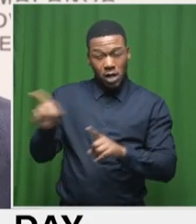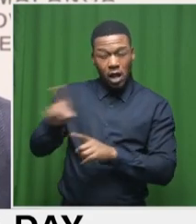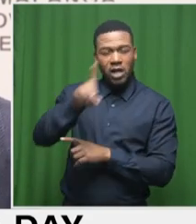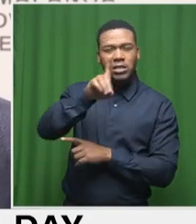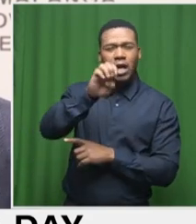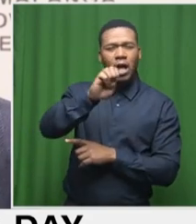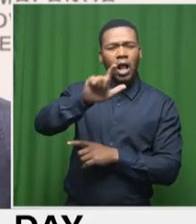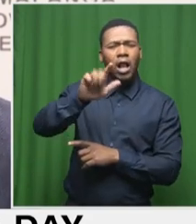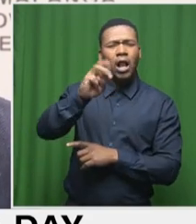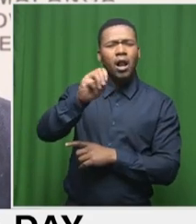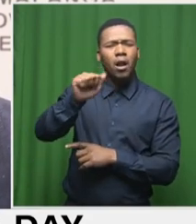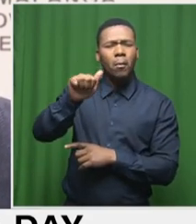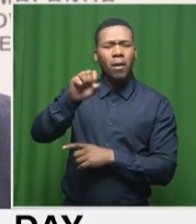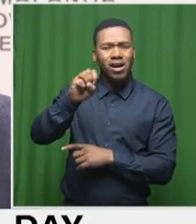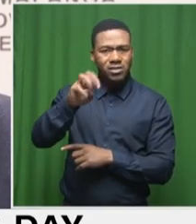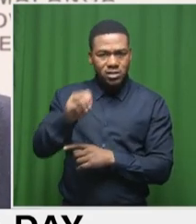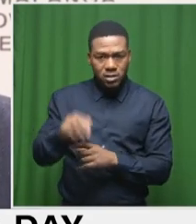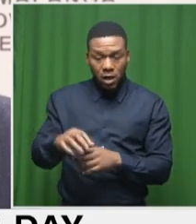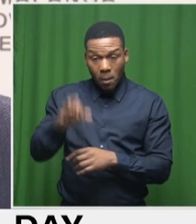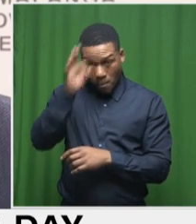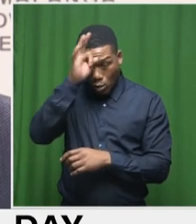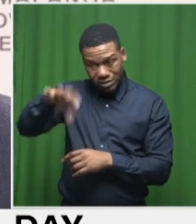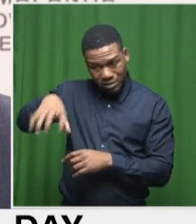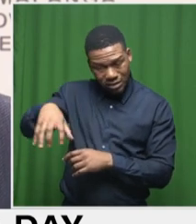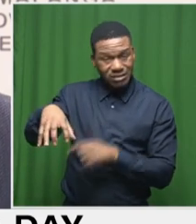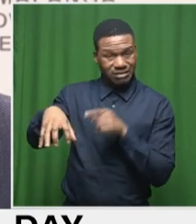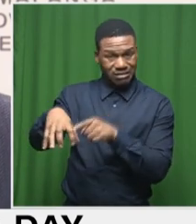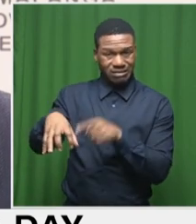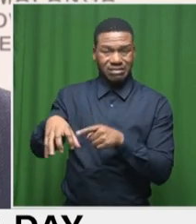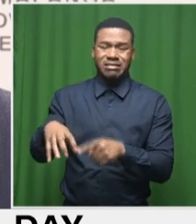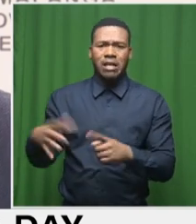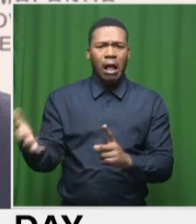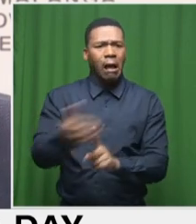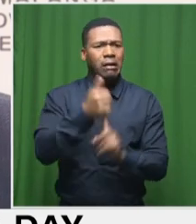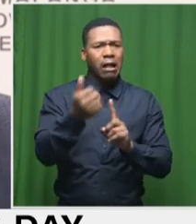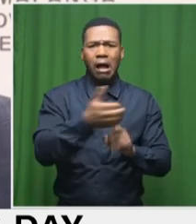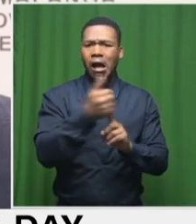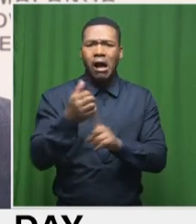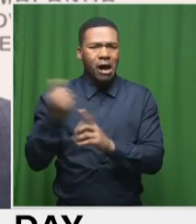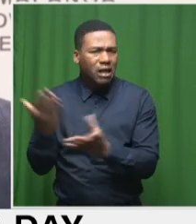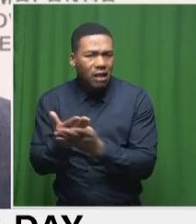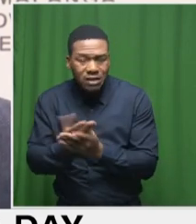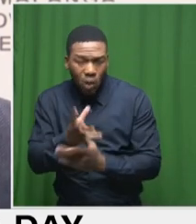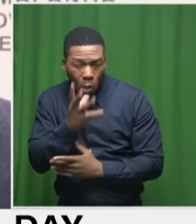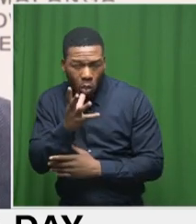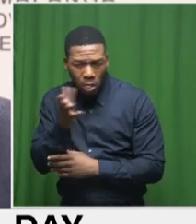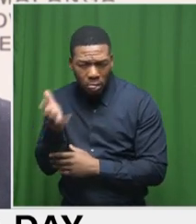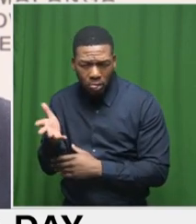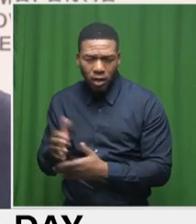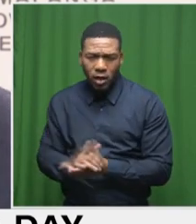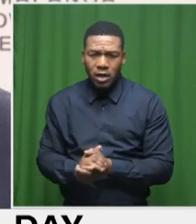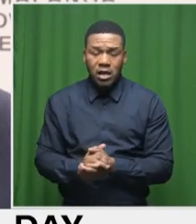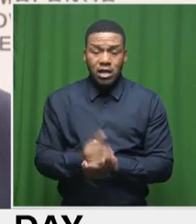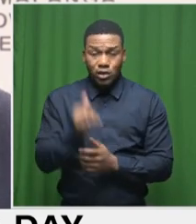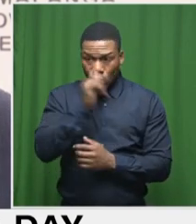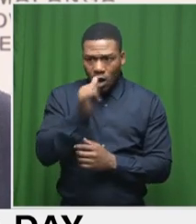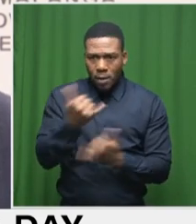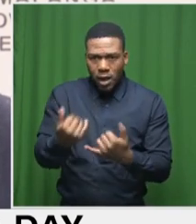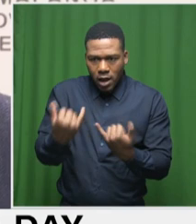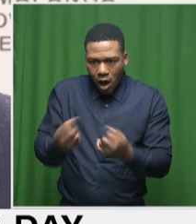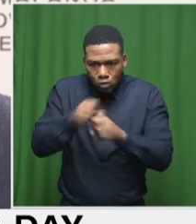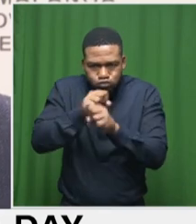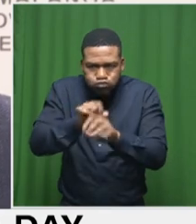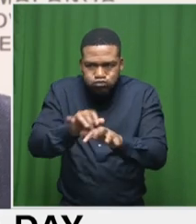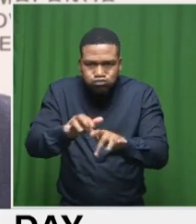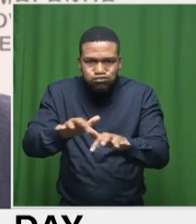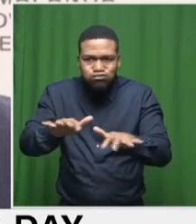are you guys doing there to ensure that those crimes are being clamped down, especially that we're seeing now those crimes are also going into other regions such as Komati Port, such